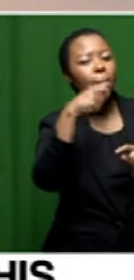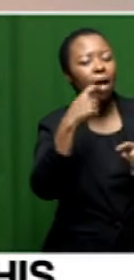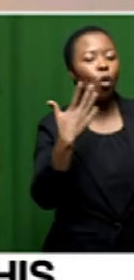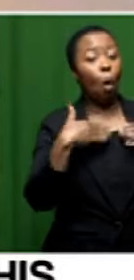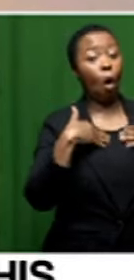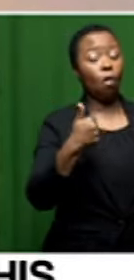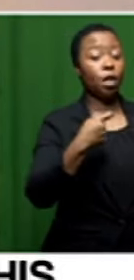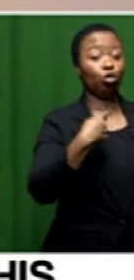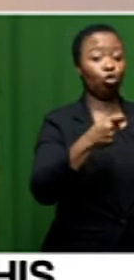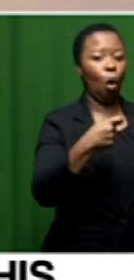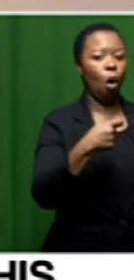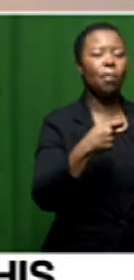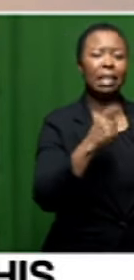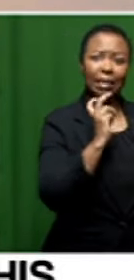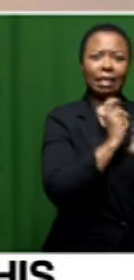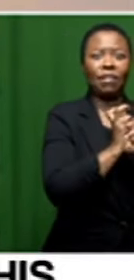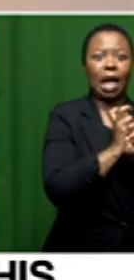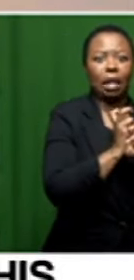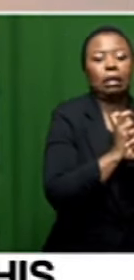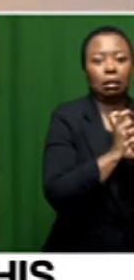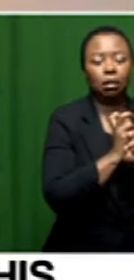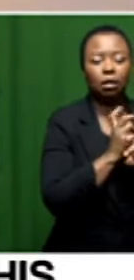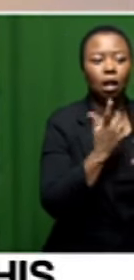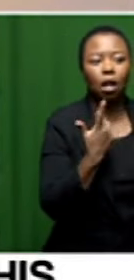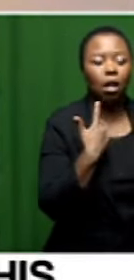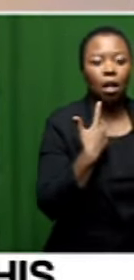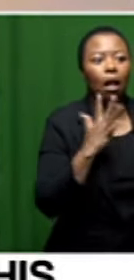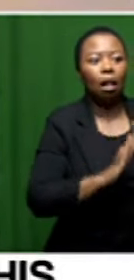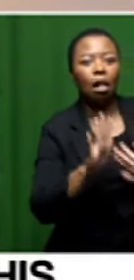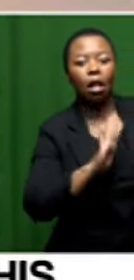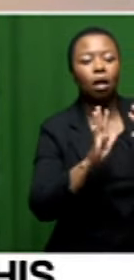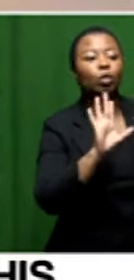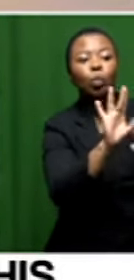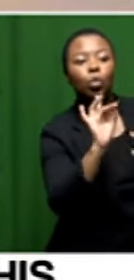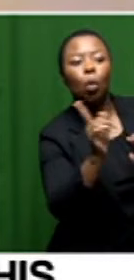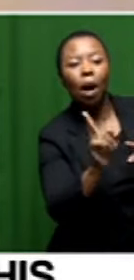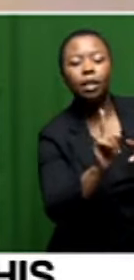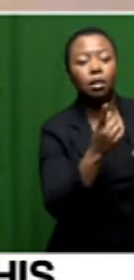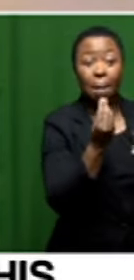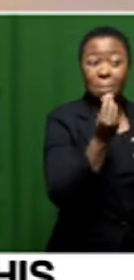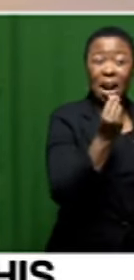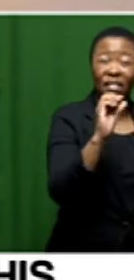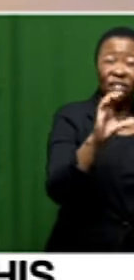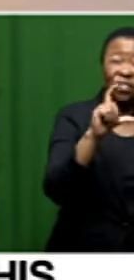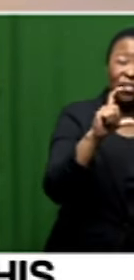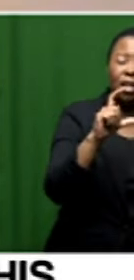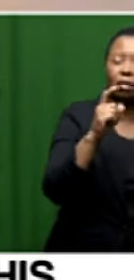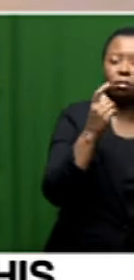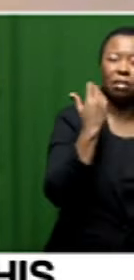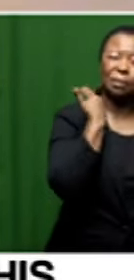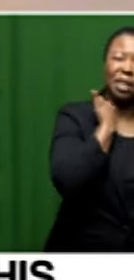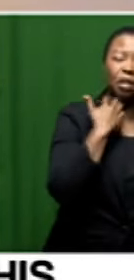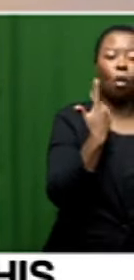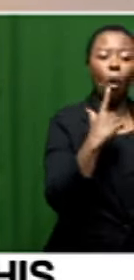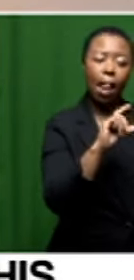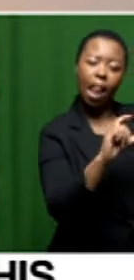shop, it's very difficult. It's daunting, in fact, to try to choose what. Do you choose by price? Do you choose by label? So